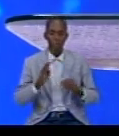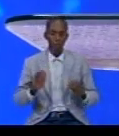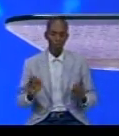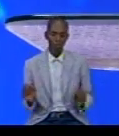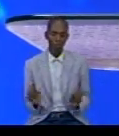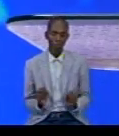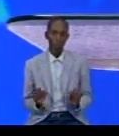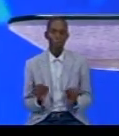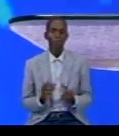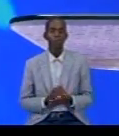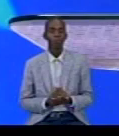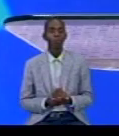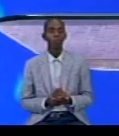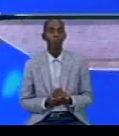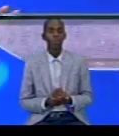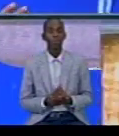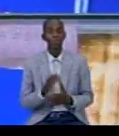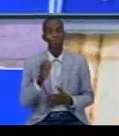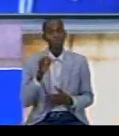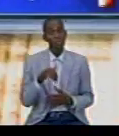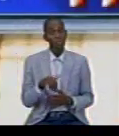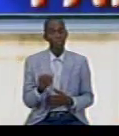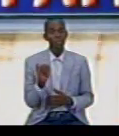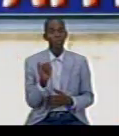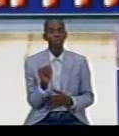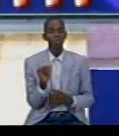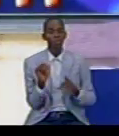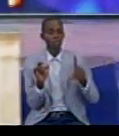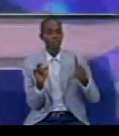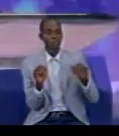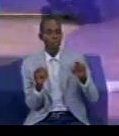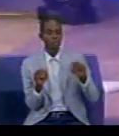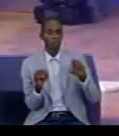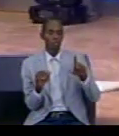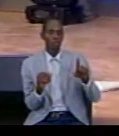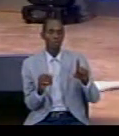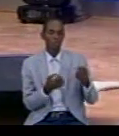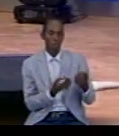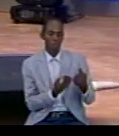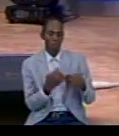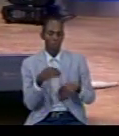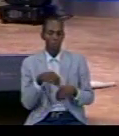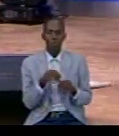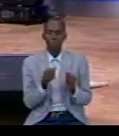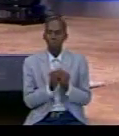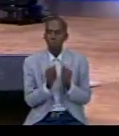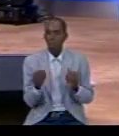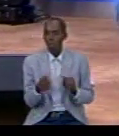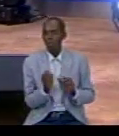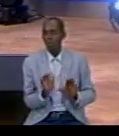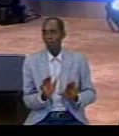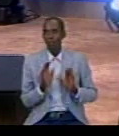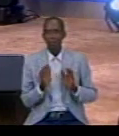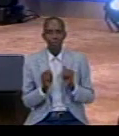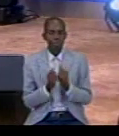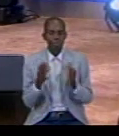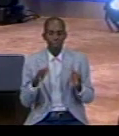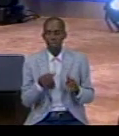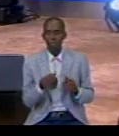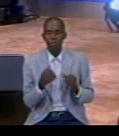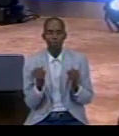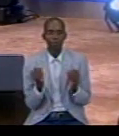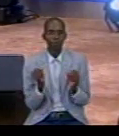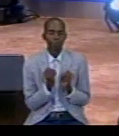shall be shaken. And yet Daniel came in without any fear, without any